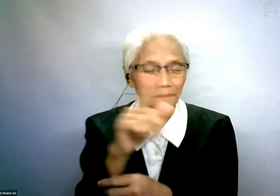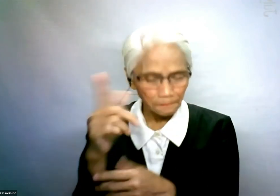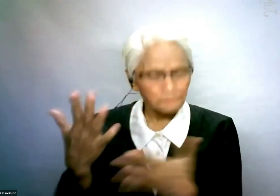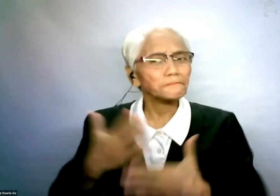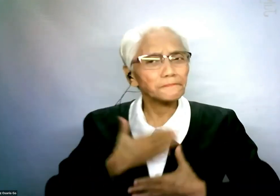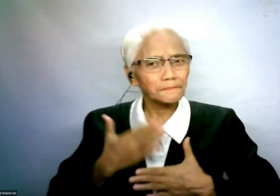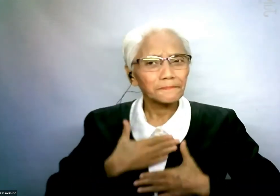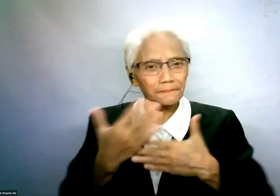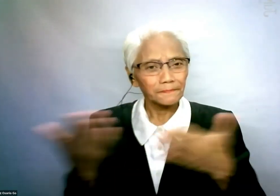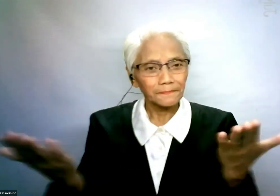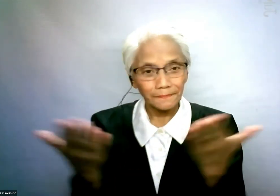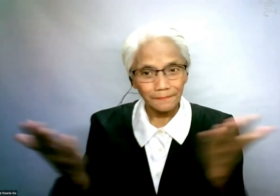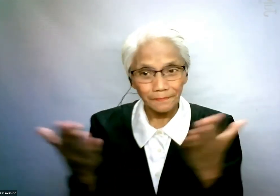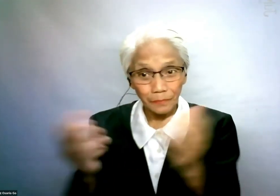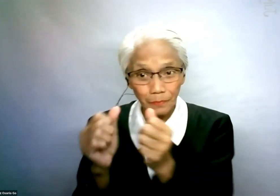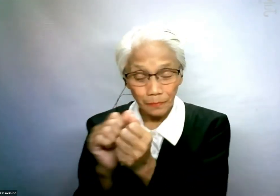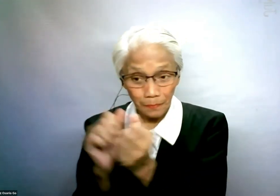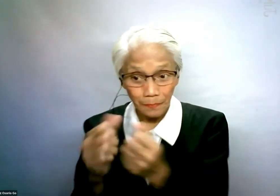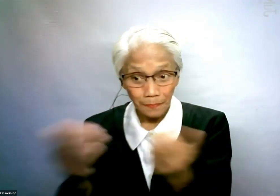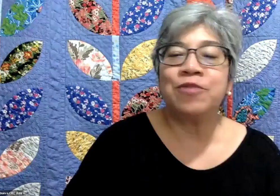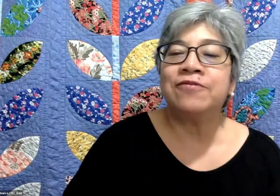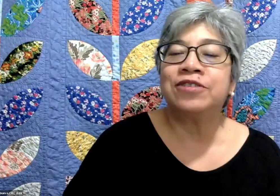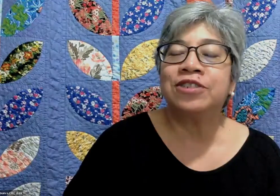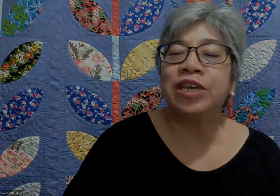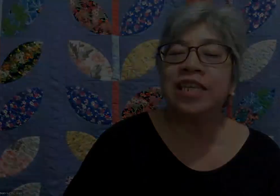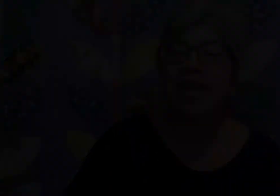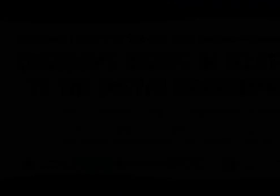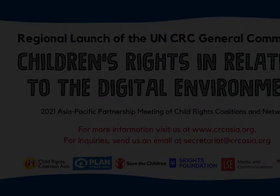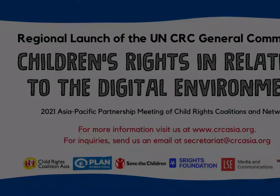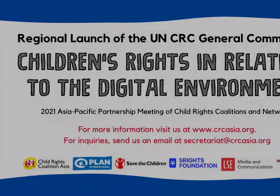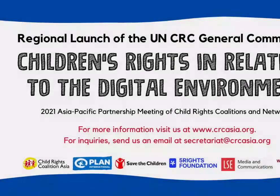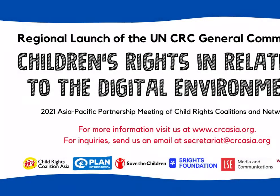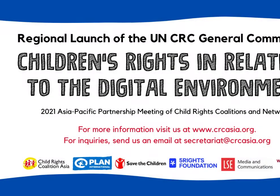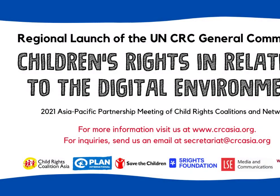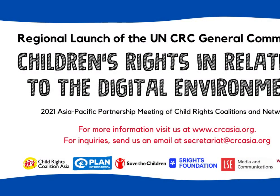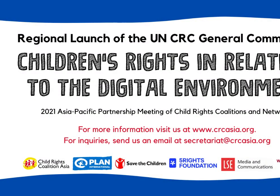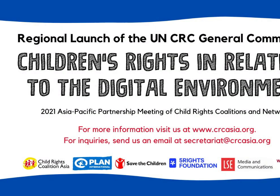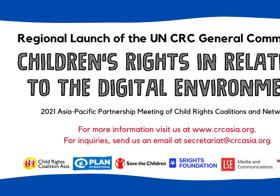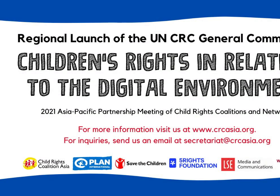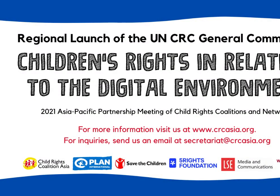today. Again, I'd like to thank everyone for joining us.